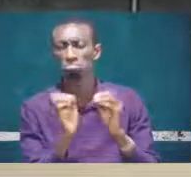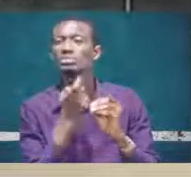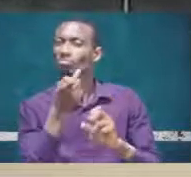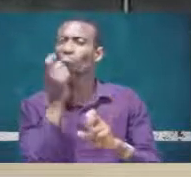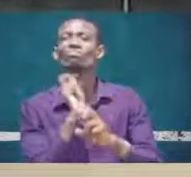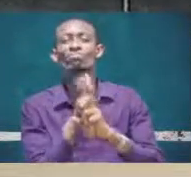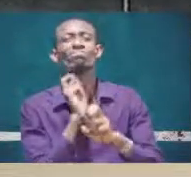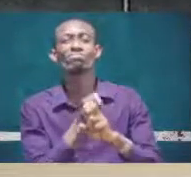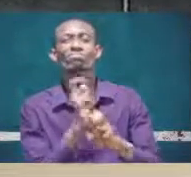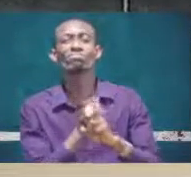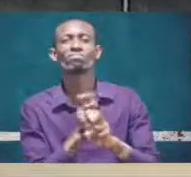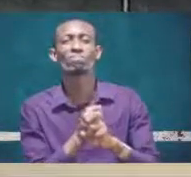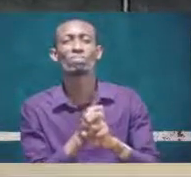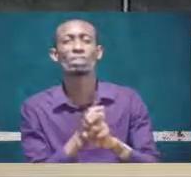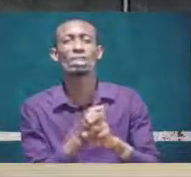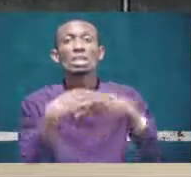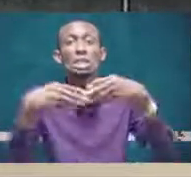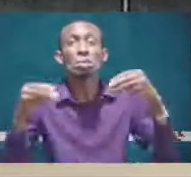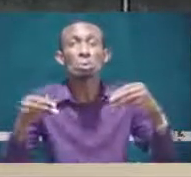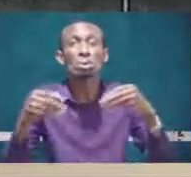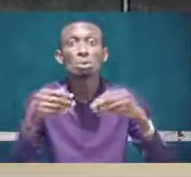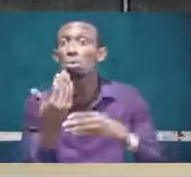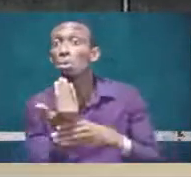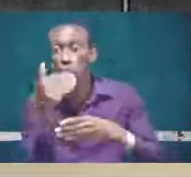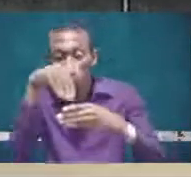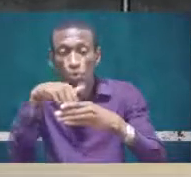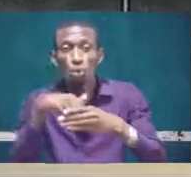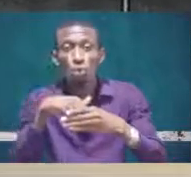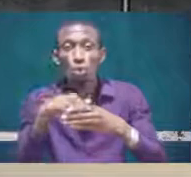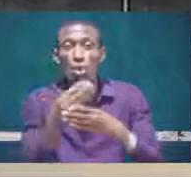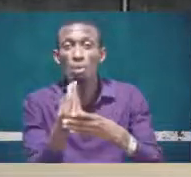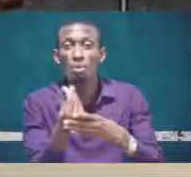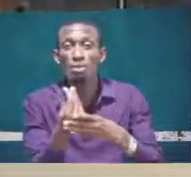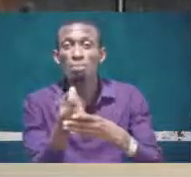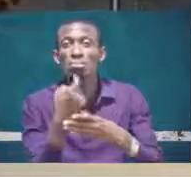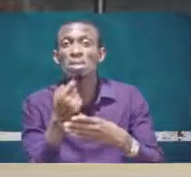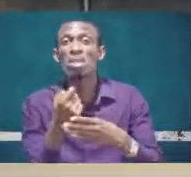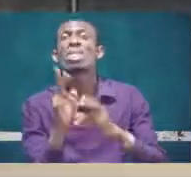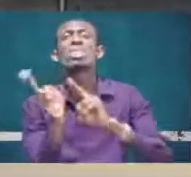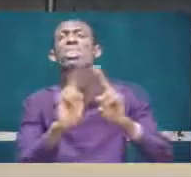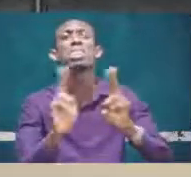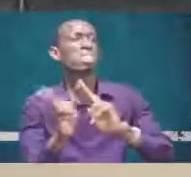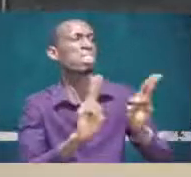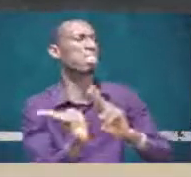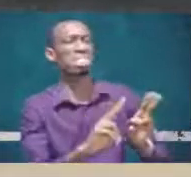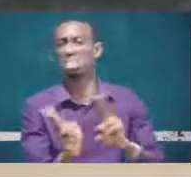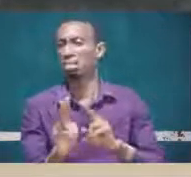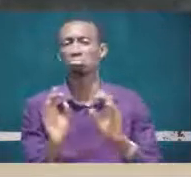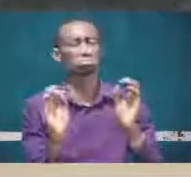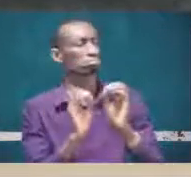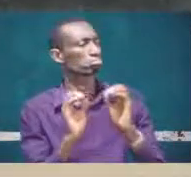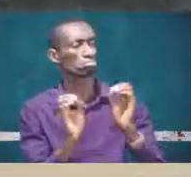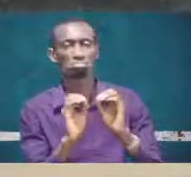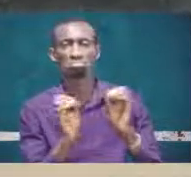materials of making money should not be easily accessed. If these materials of making money, if they are easily